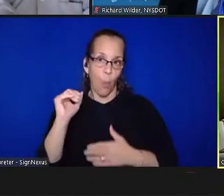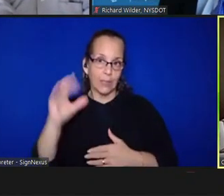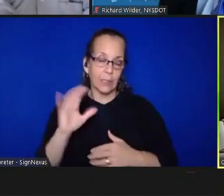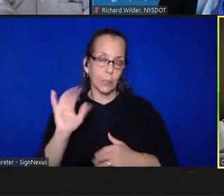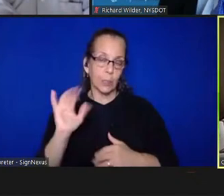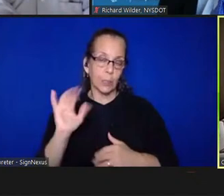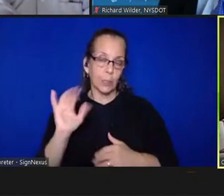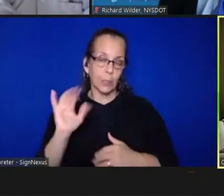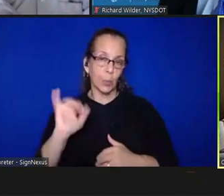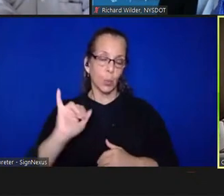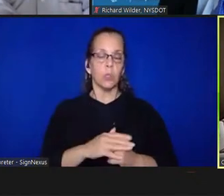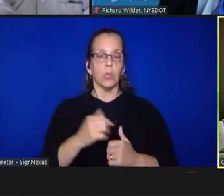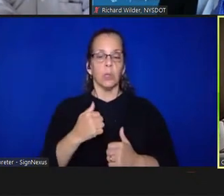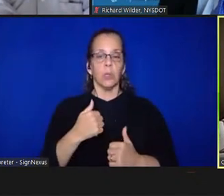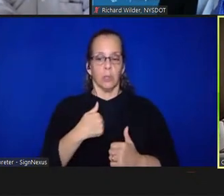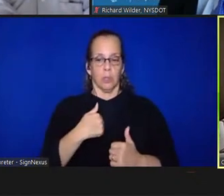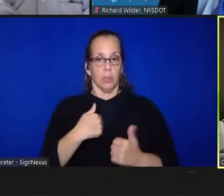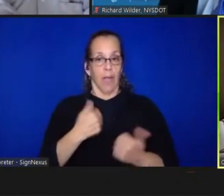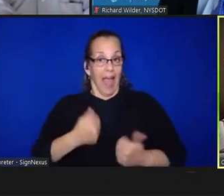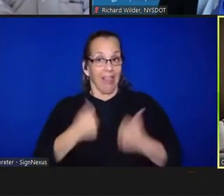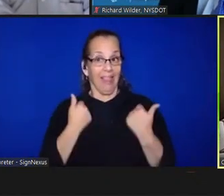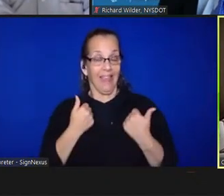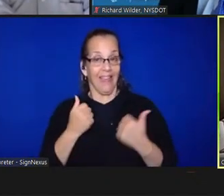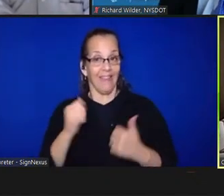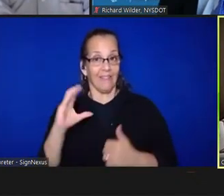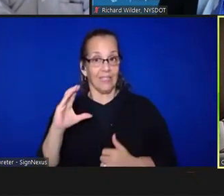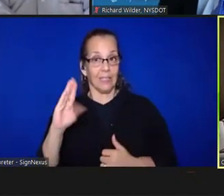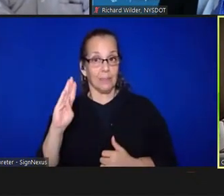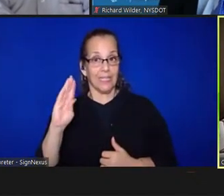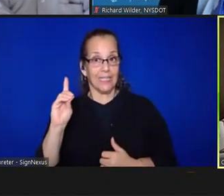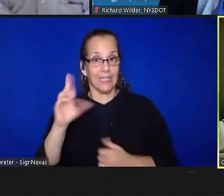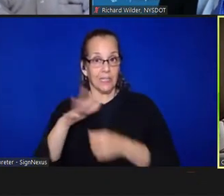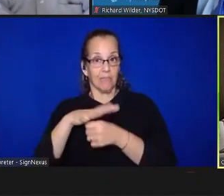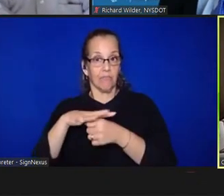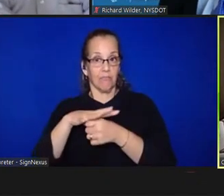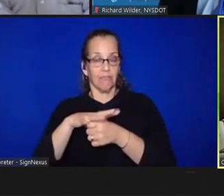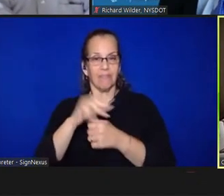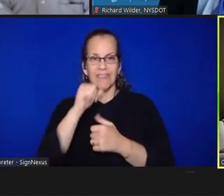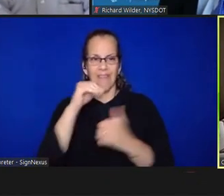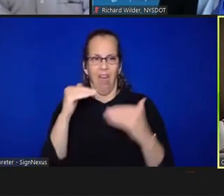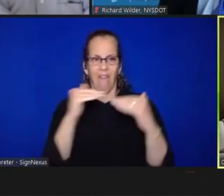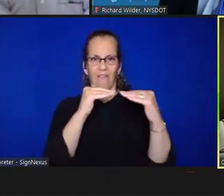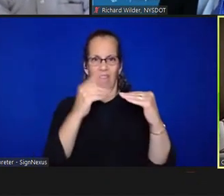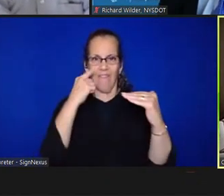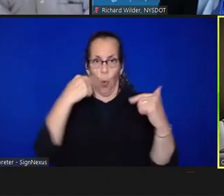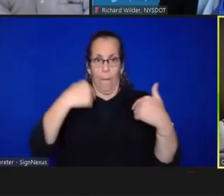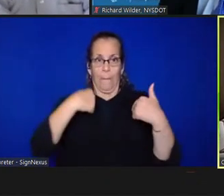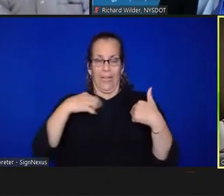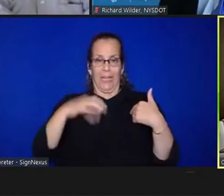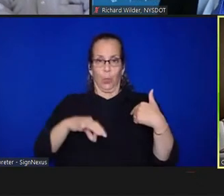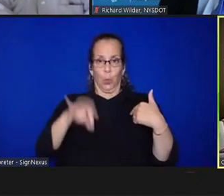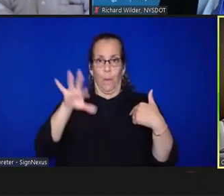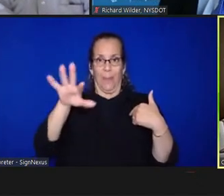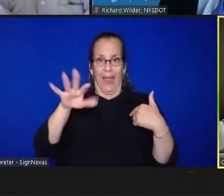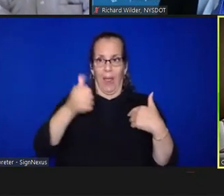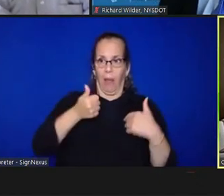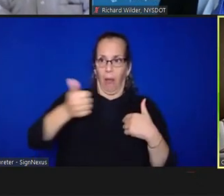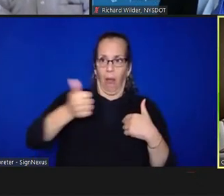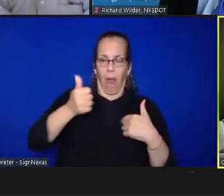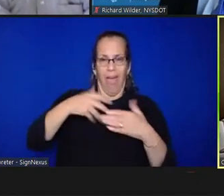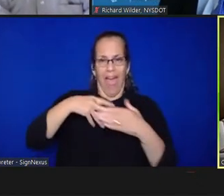resident within the proposed CBD area I don't believe that would be fair for me to pay a toll travel in and out of my neighborhood